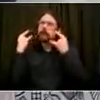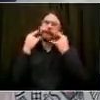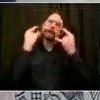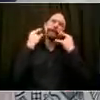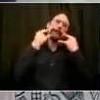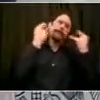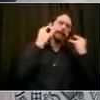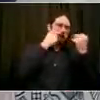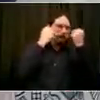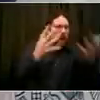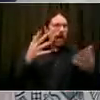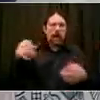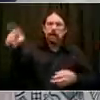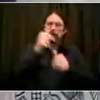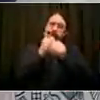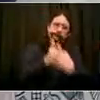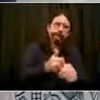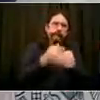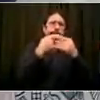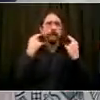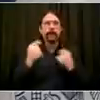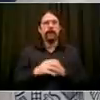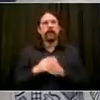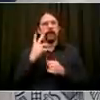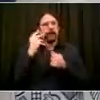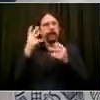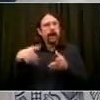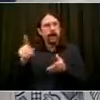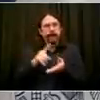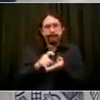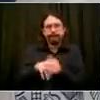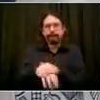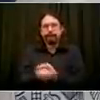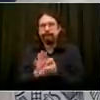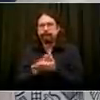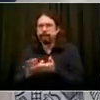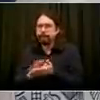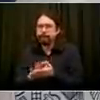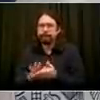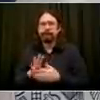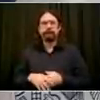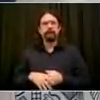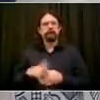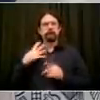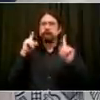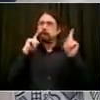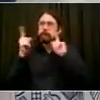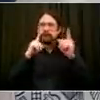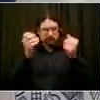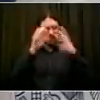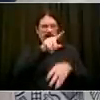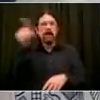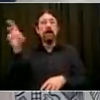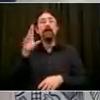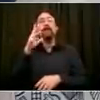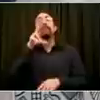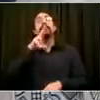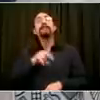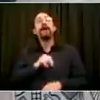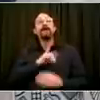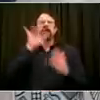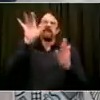adjustments right now. And in fact, these other limitations coming with the orange zone are going to help us knock down